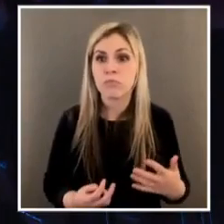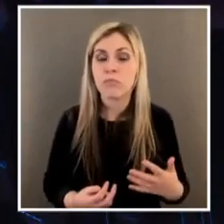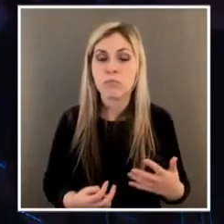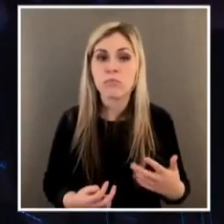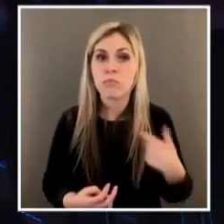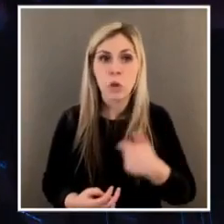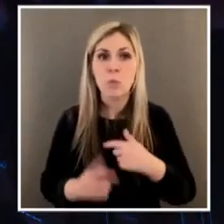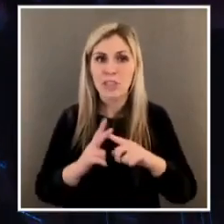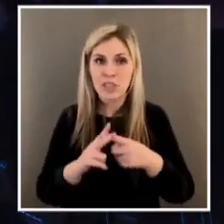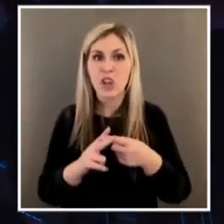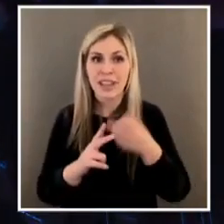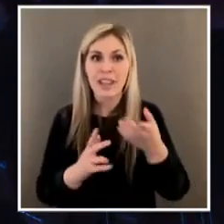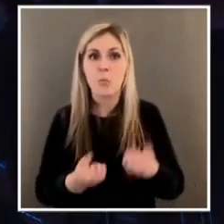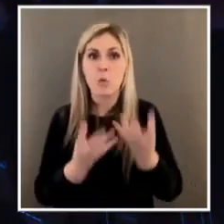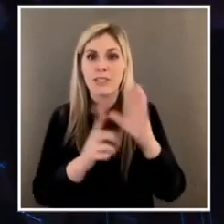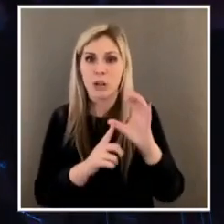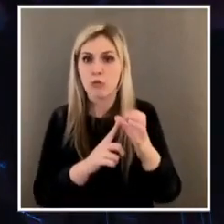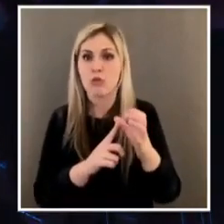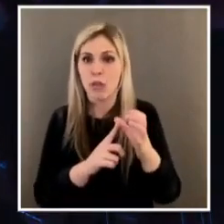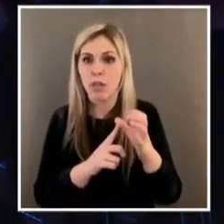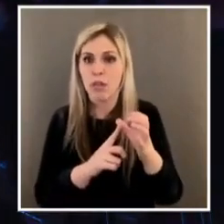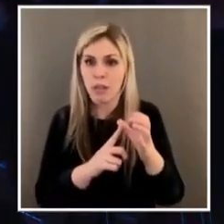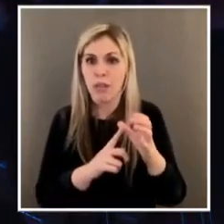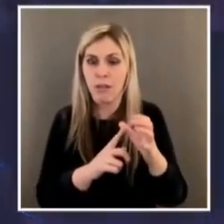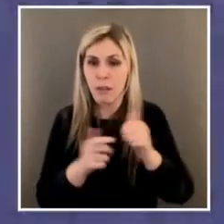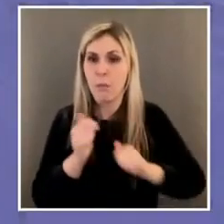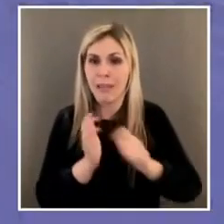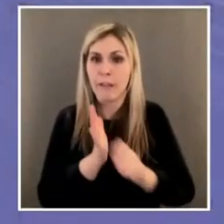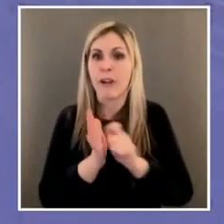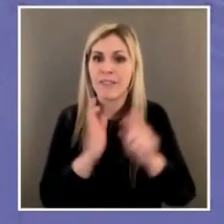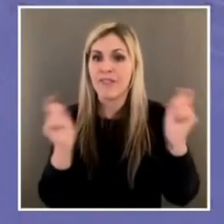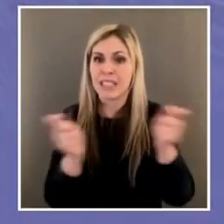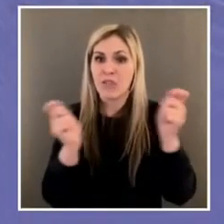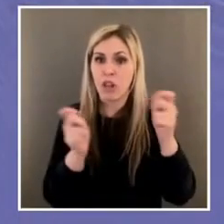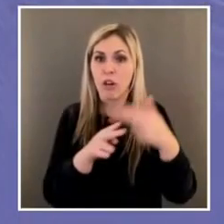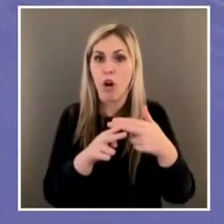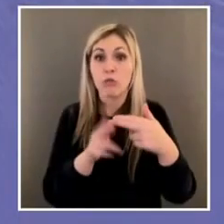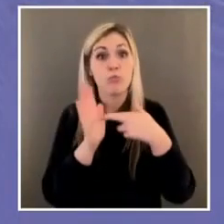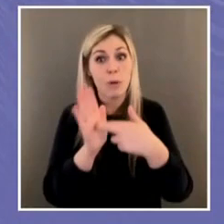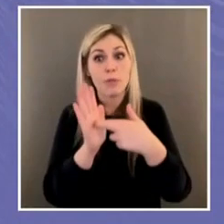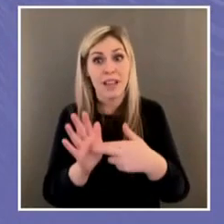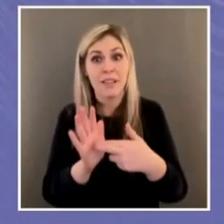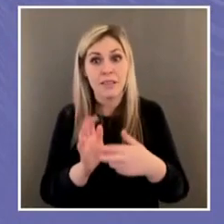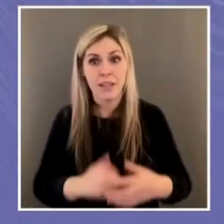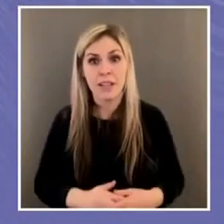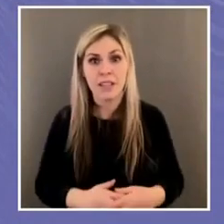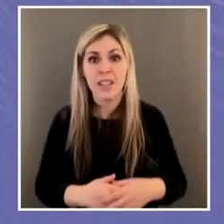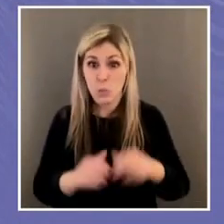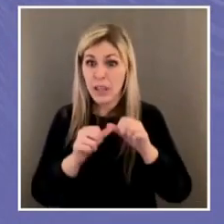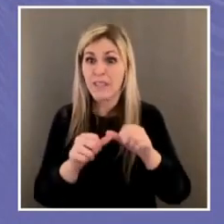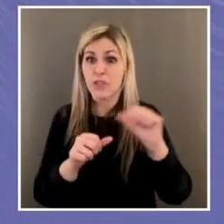started the multicultural playwrights festival called Represent, and we did that for 10 years.